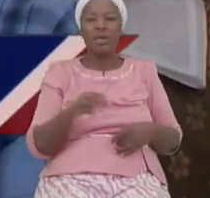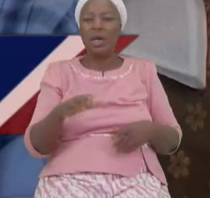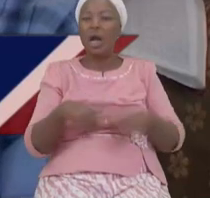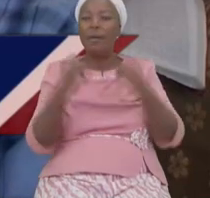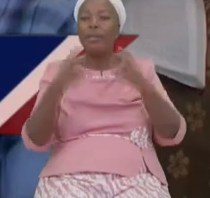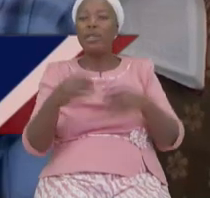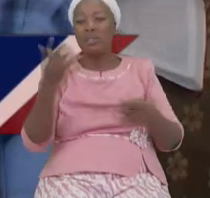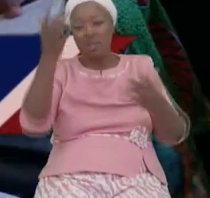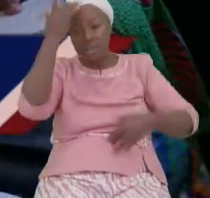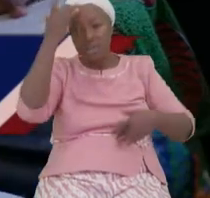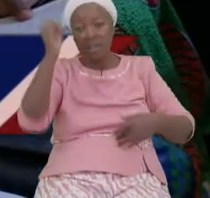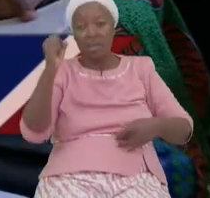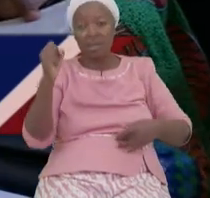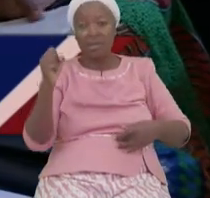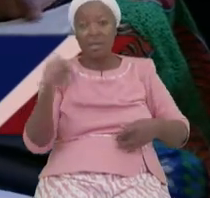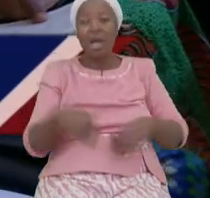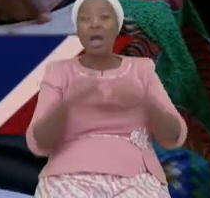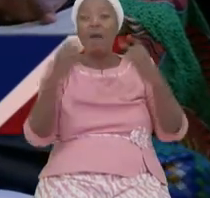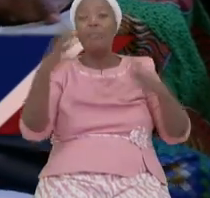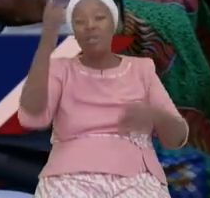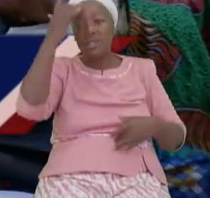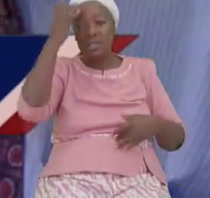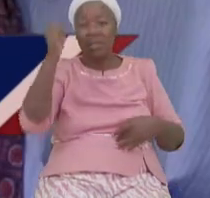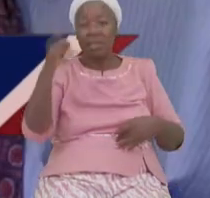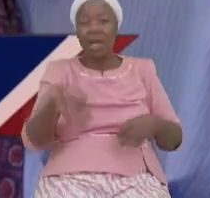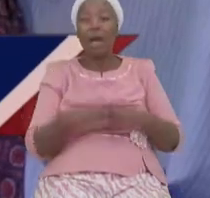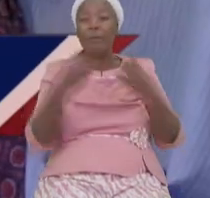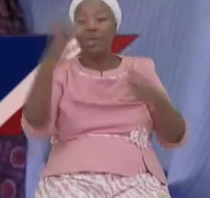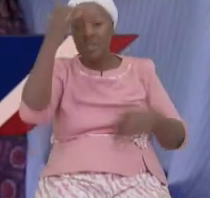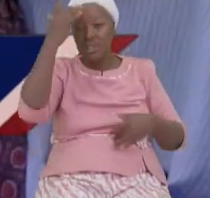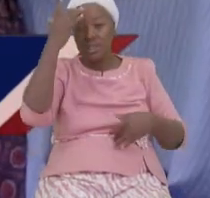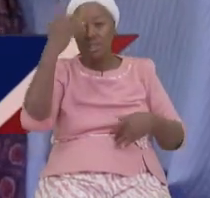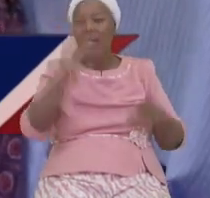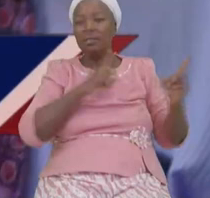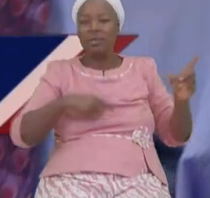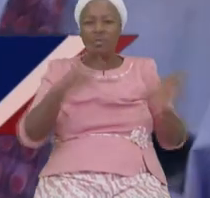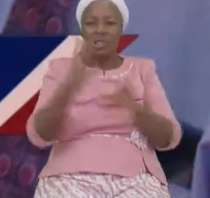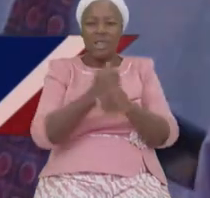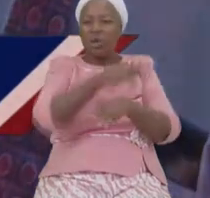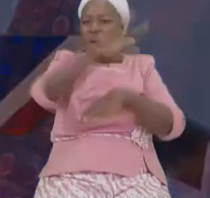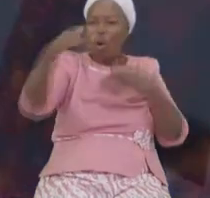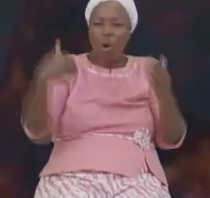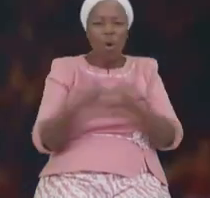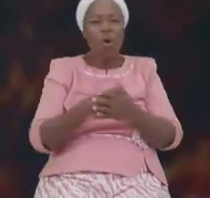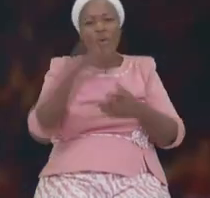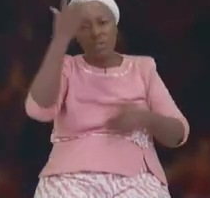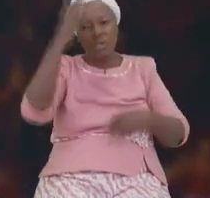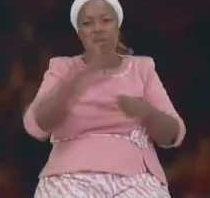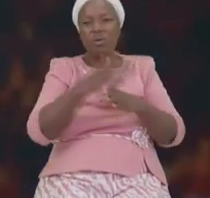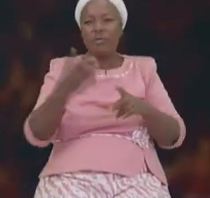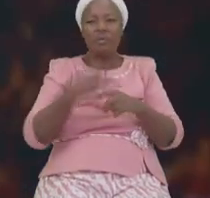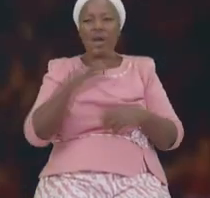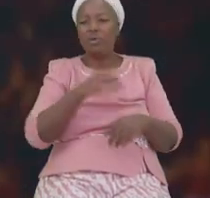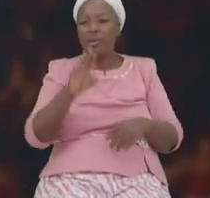sicknesses? How many? All sickness. And will put them, will put